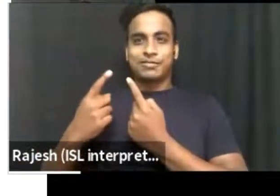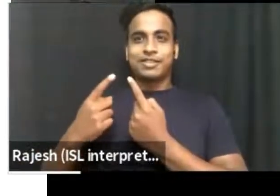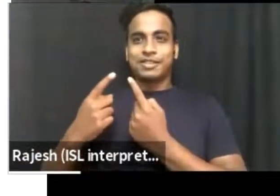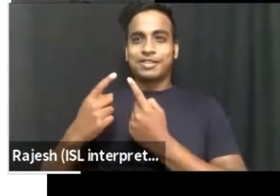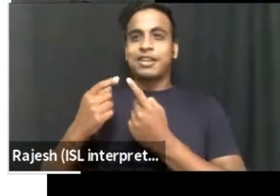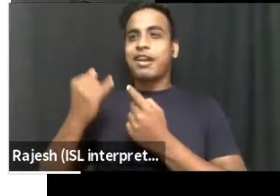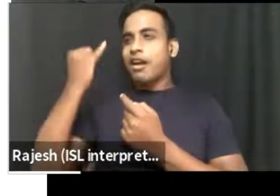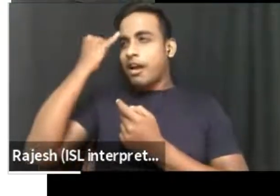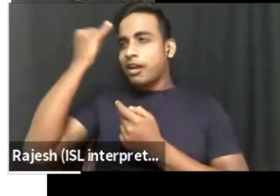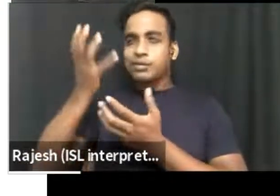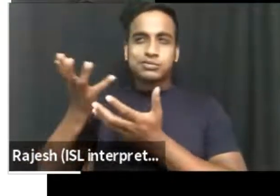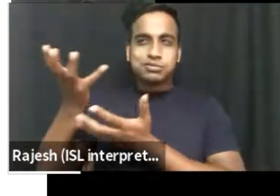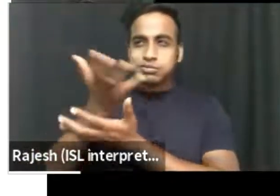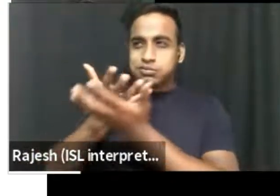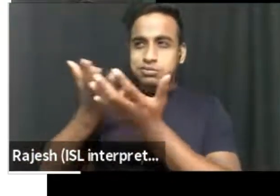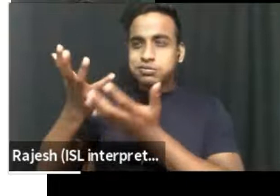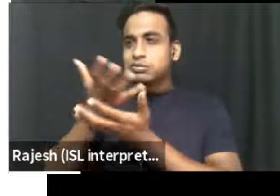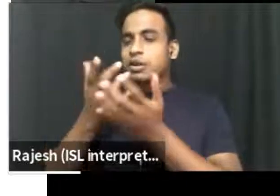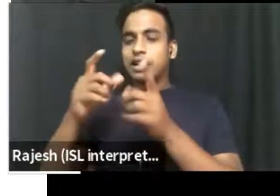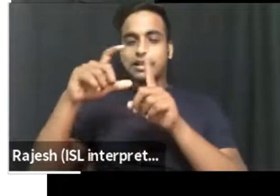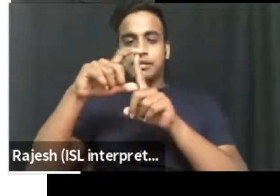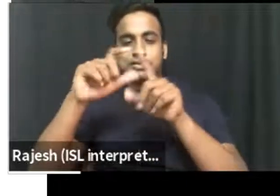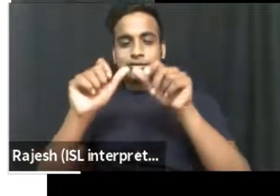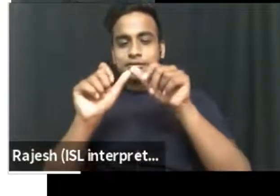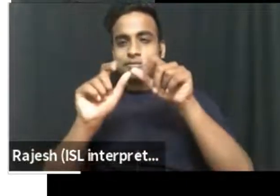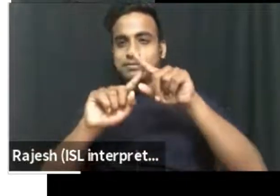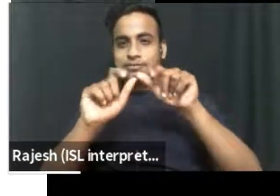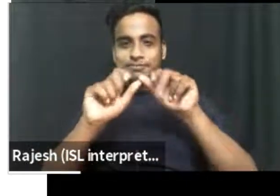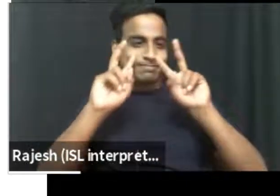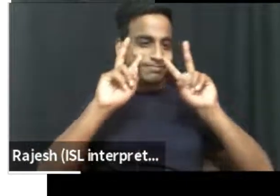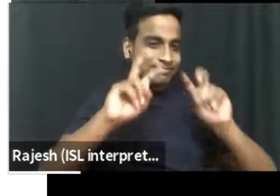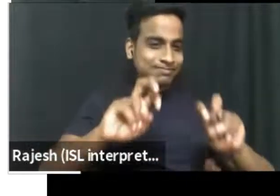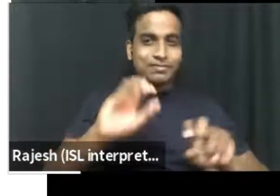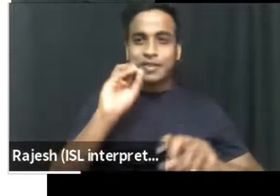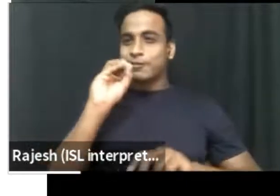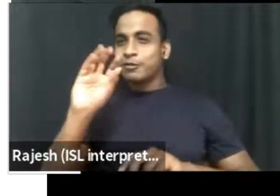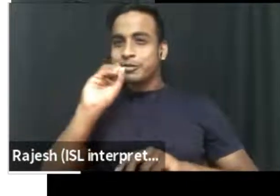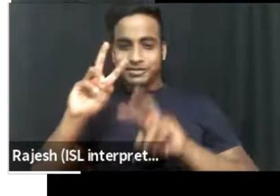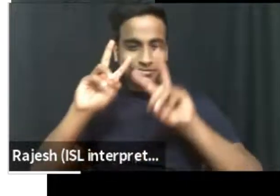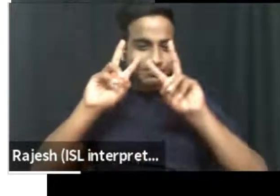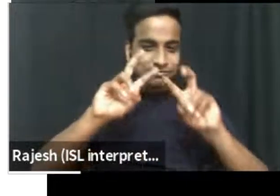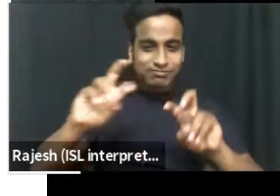looking at data and information related to